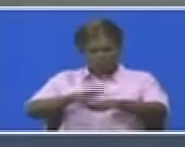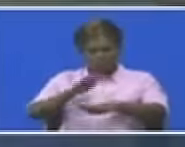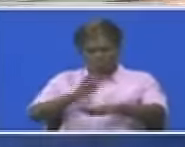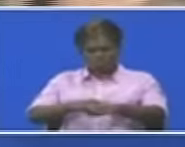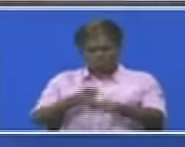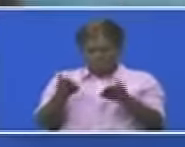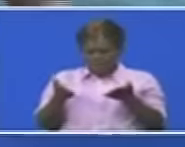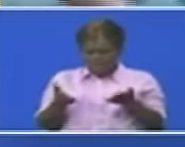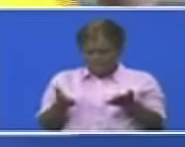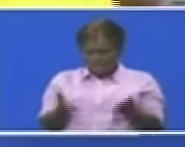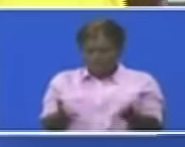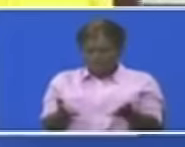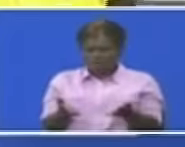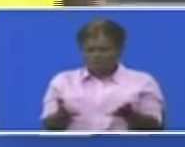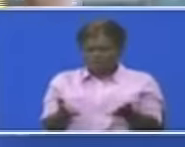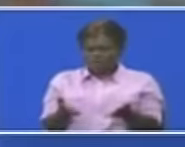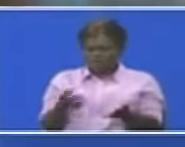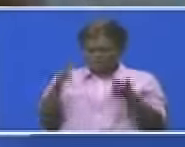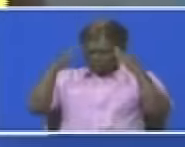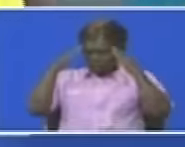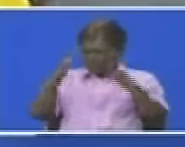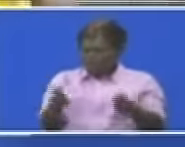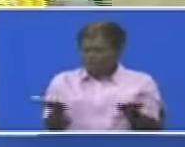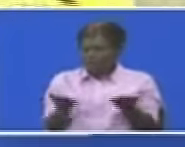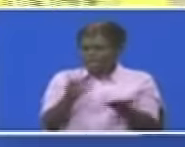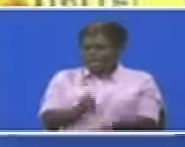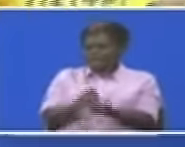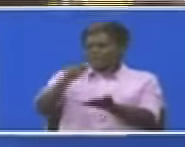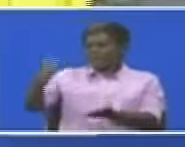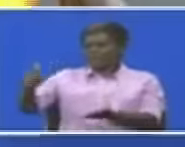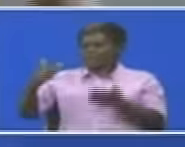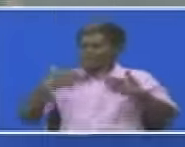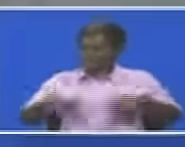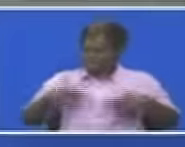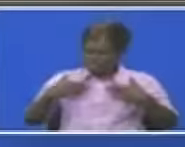for now, the former Laser Hill Academy midfielder is focusing on helping other youngsters prosper